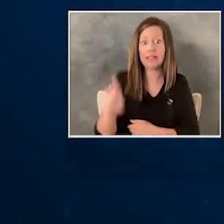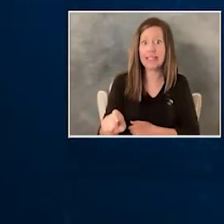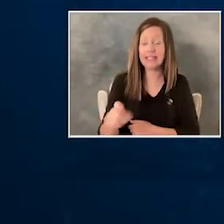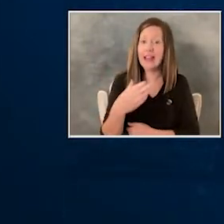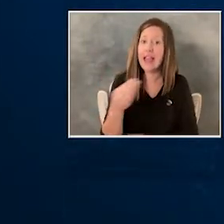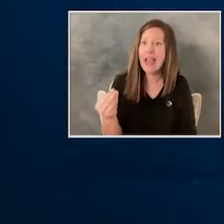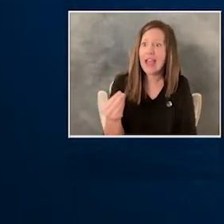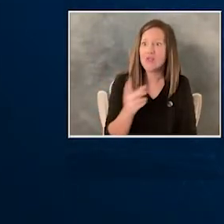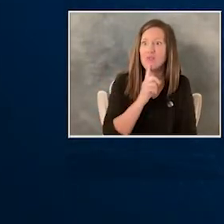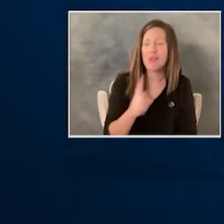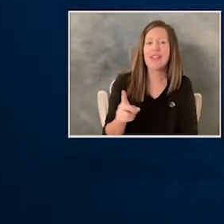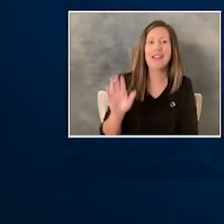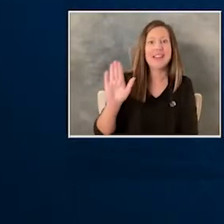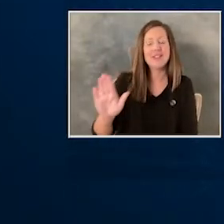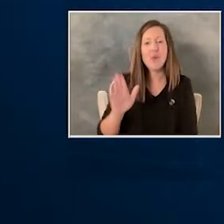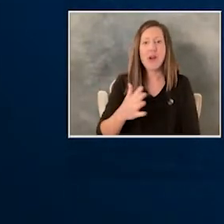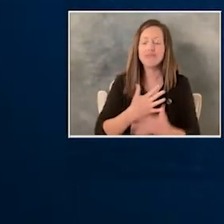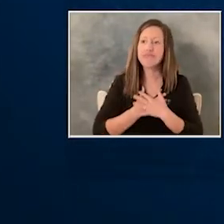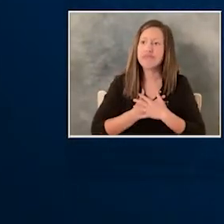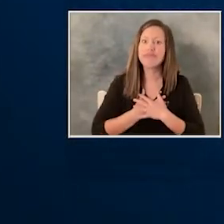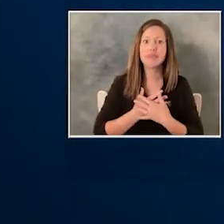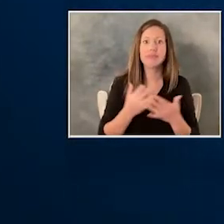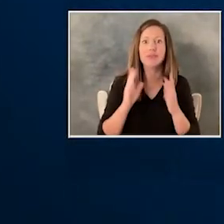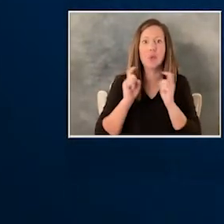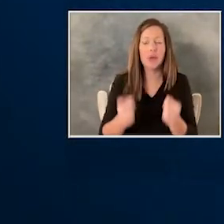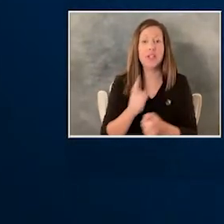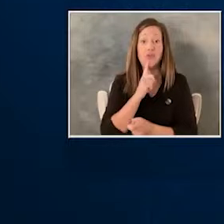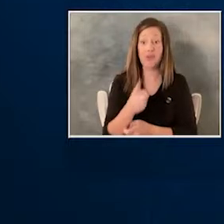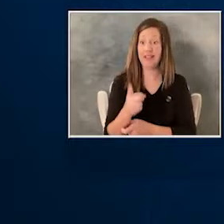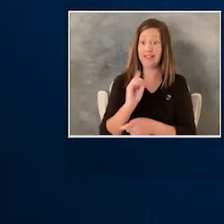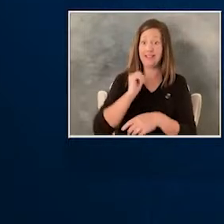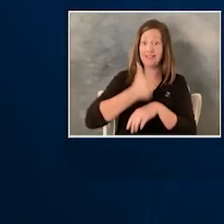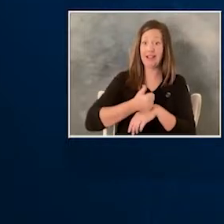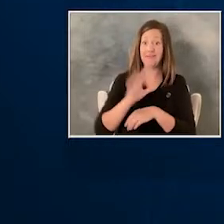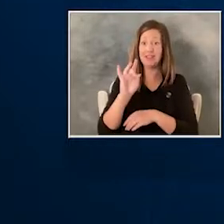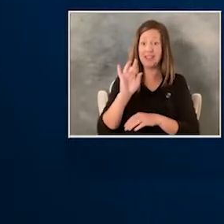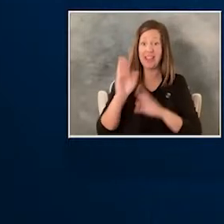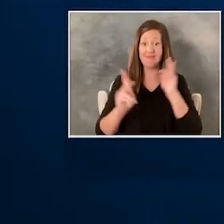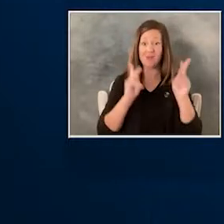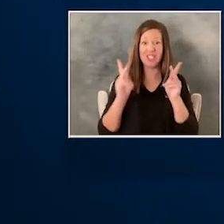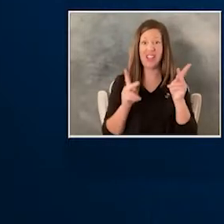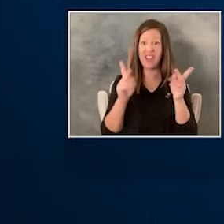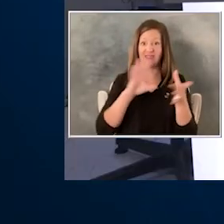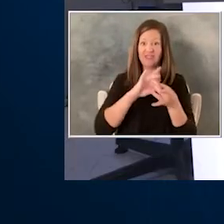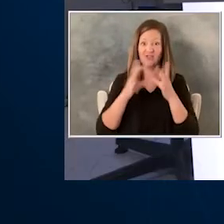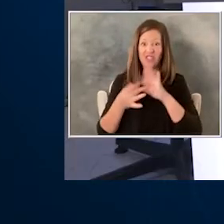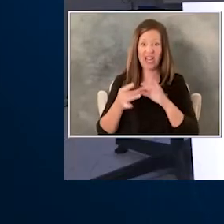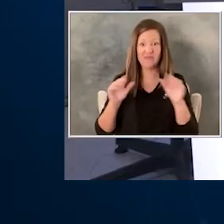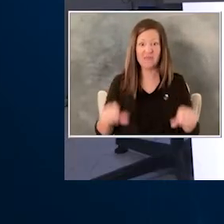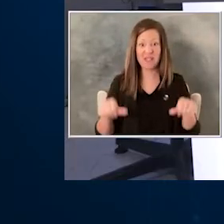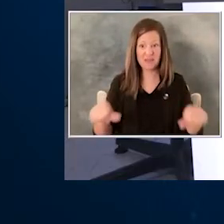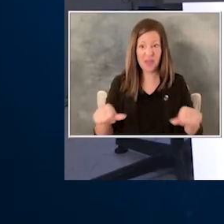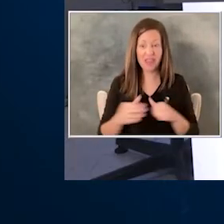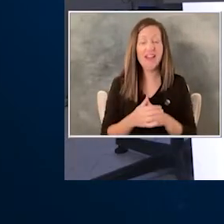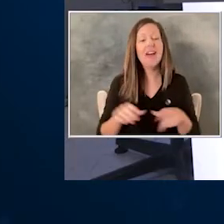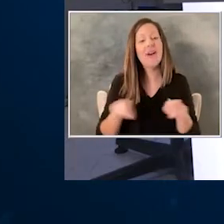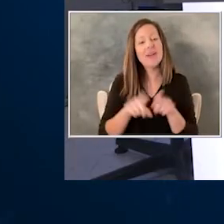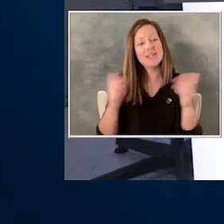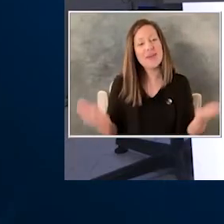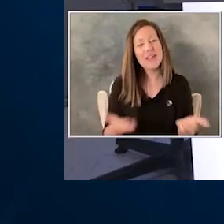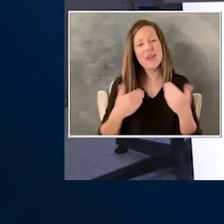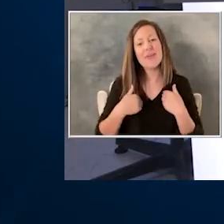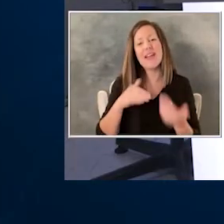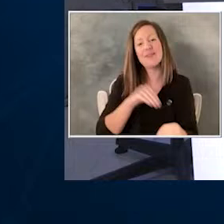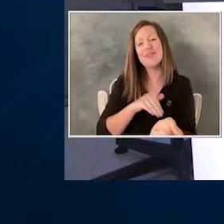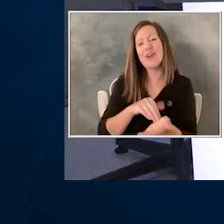it's your altruistic donation that made this whole 8-person kidney chain possible. Also in the studio is Dr. Tim Schmidt.